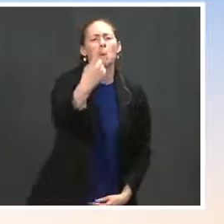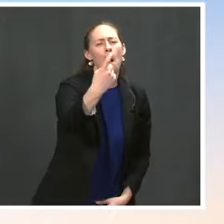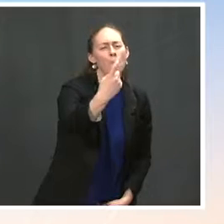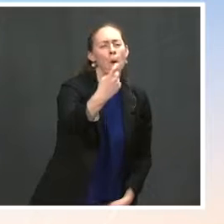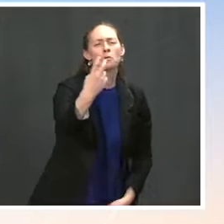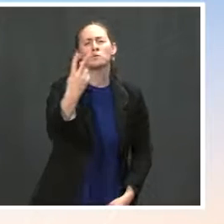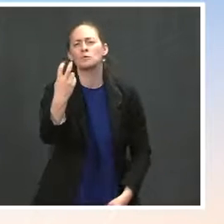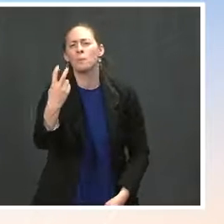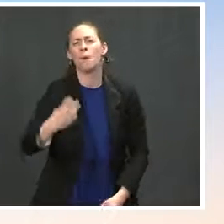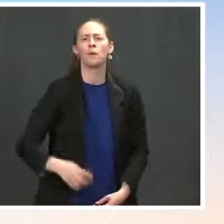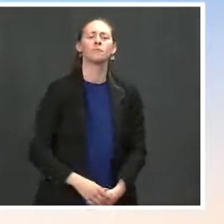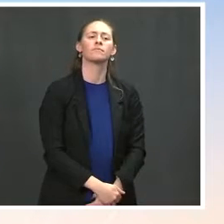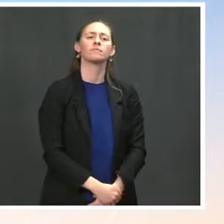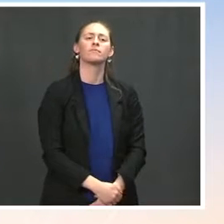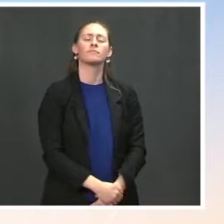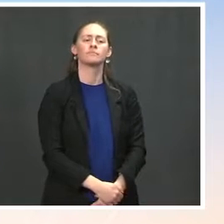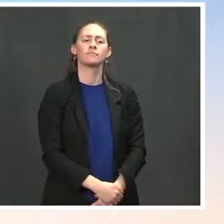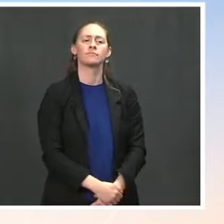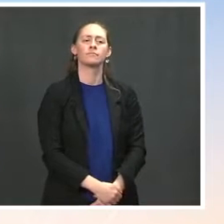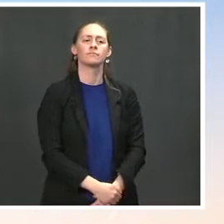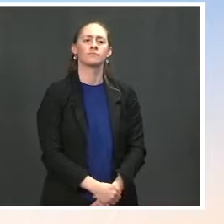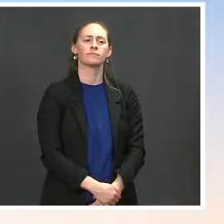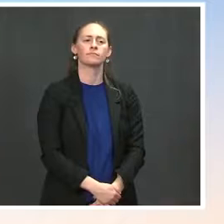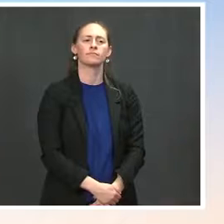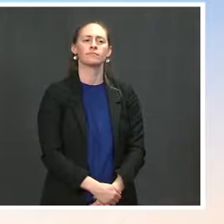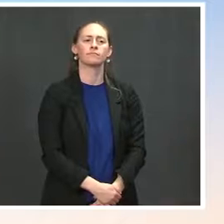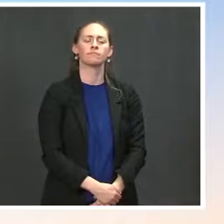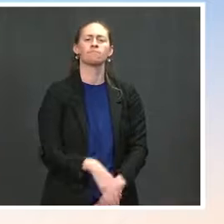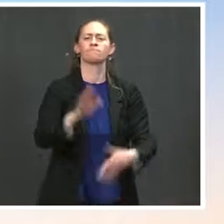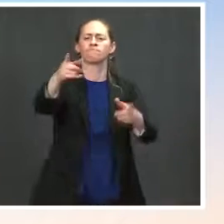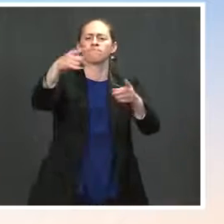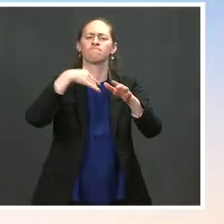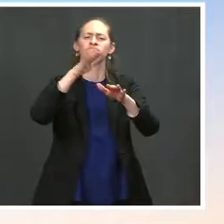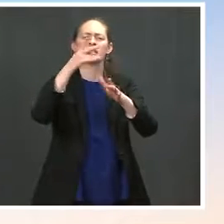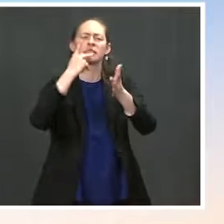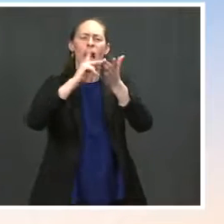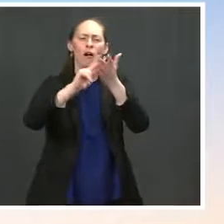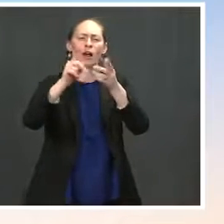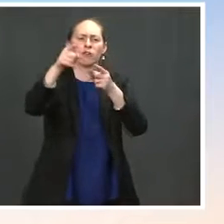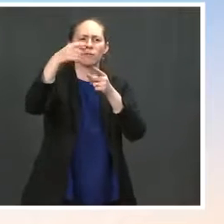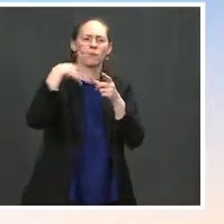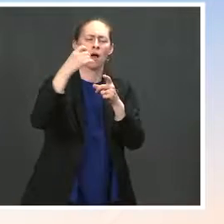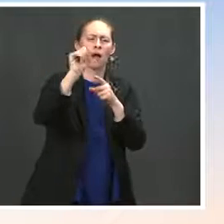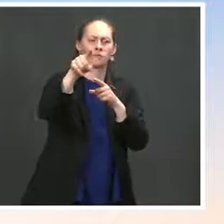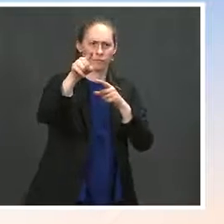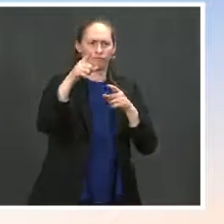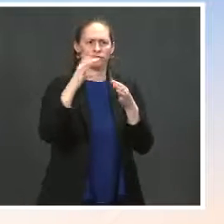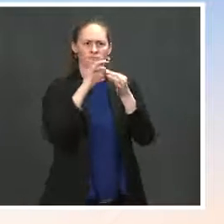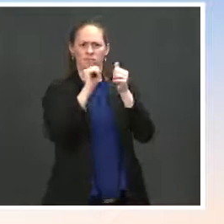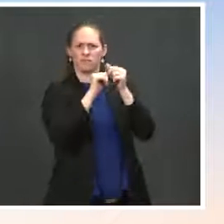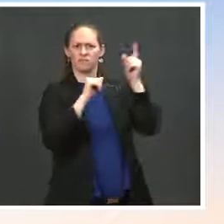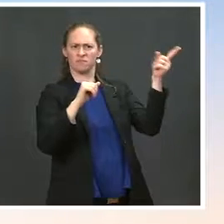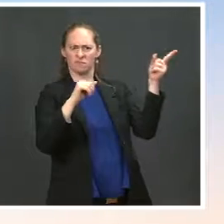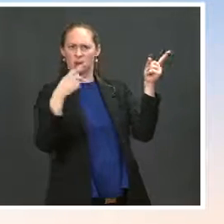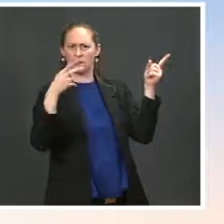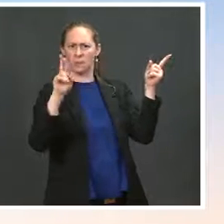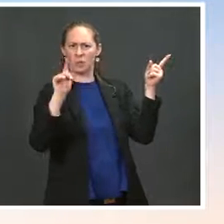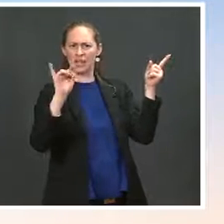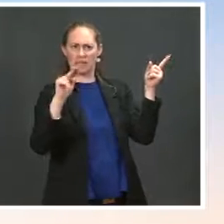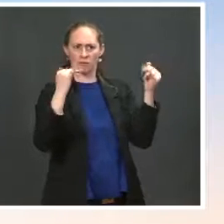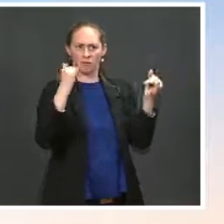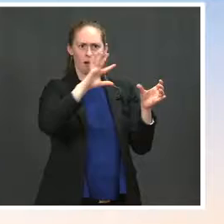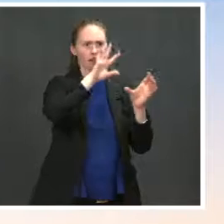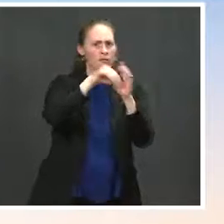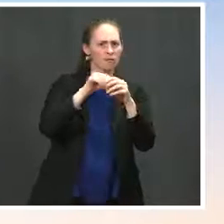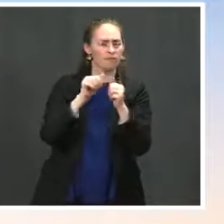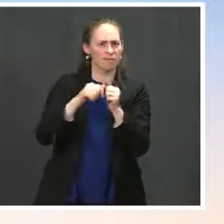Thanks, Jen. Secretary Kerry, President Putin and Bolsonaro today both threw a little bit of shade